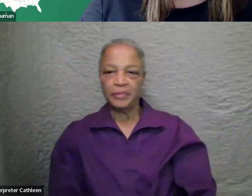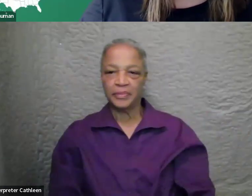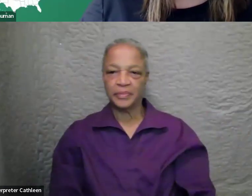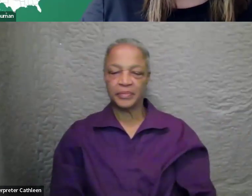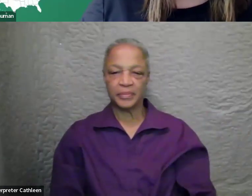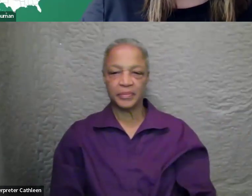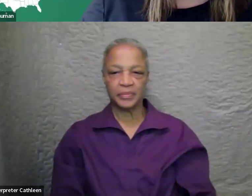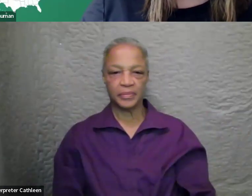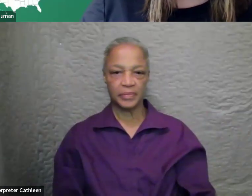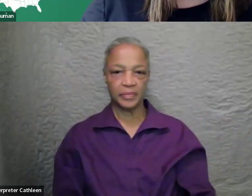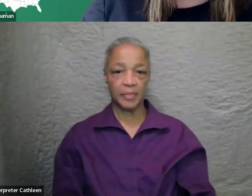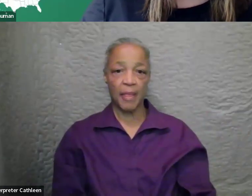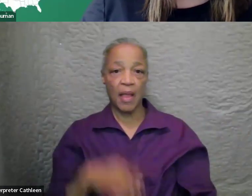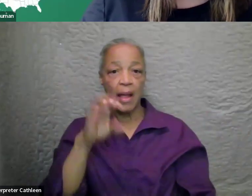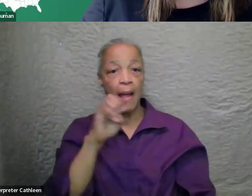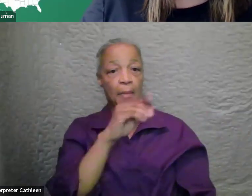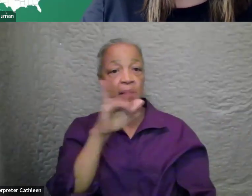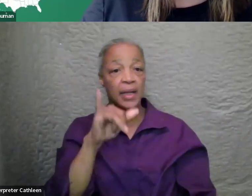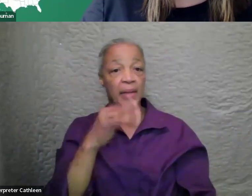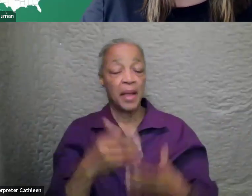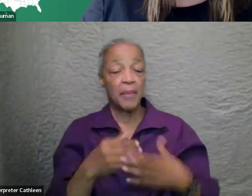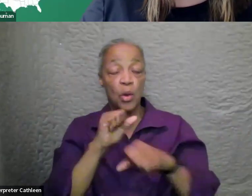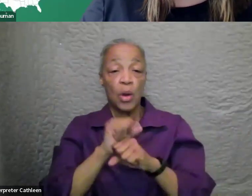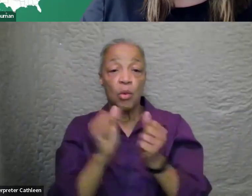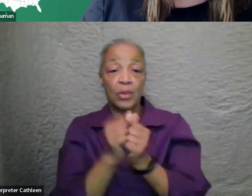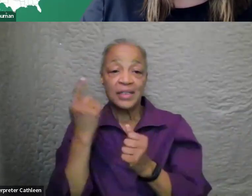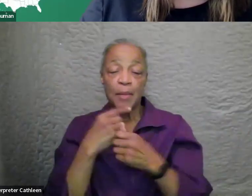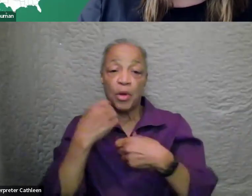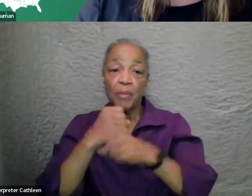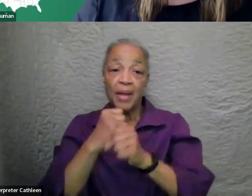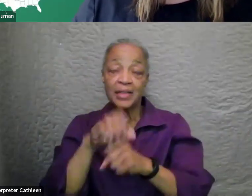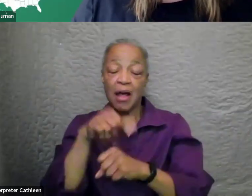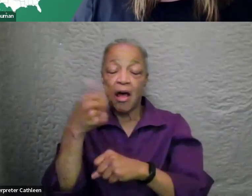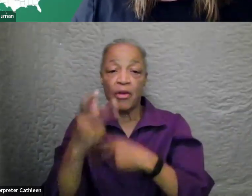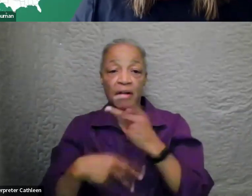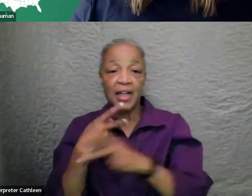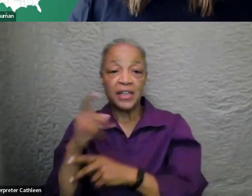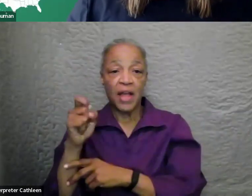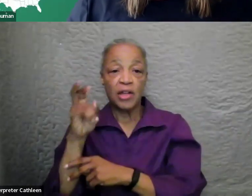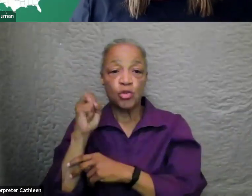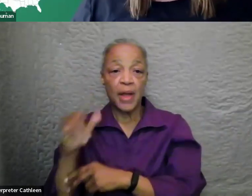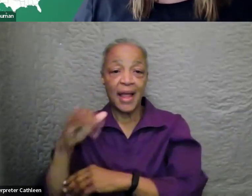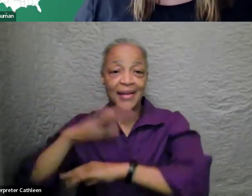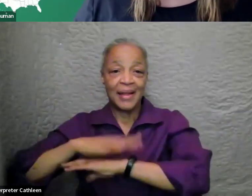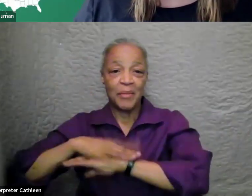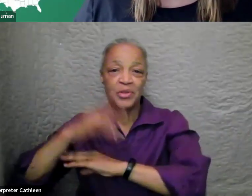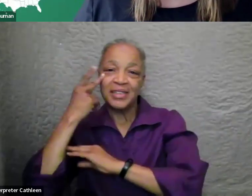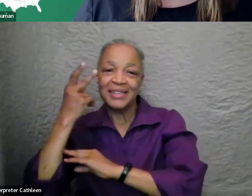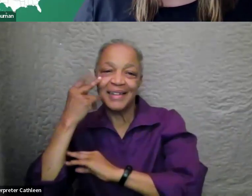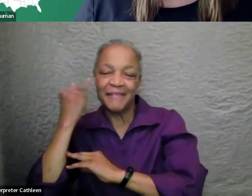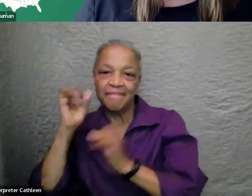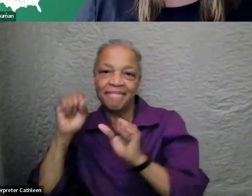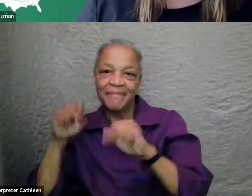Yeah, and perhaps work with somebody, manufacturer of other types of x-ray tables to see if that's something that they